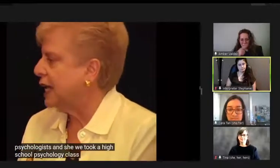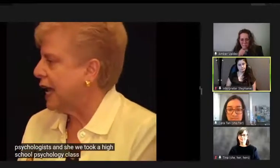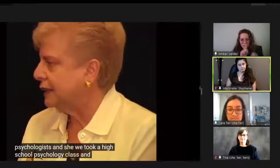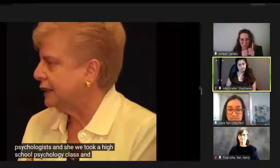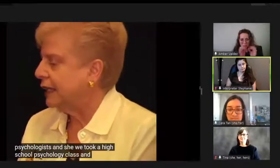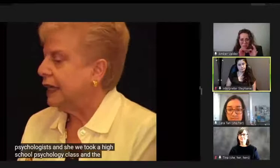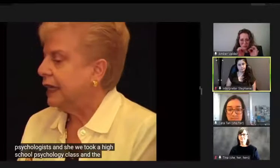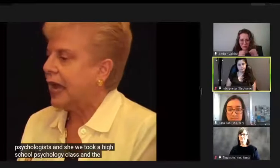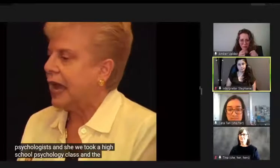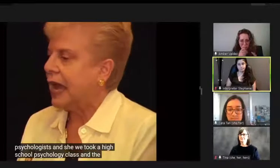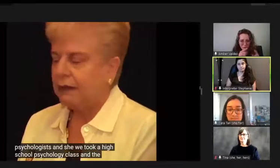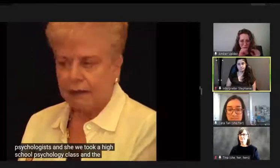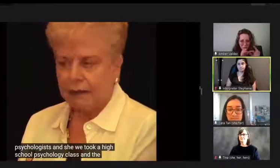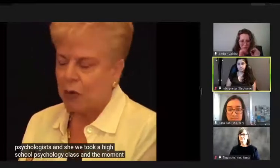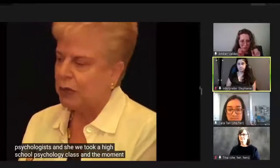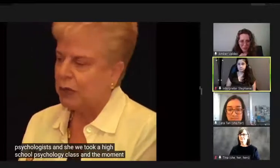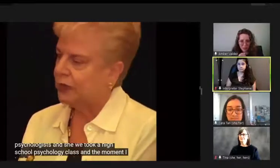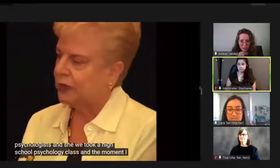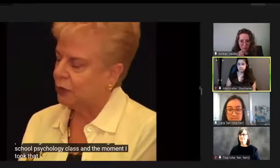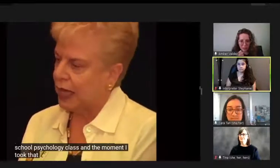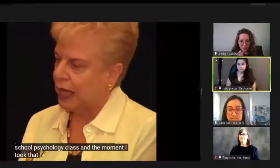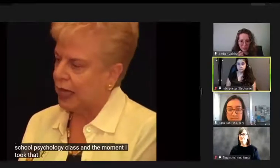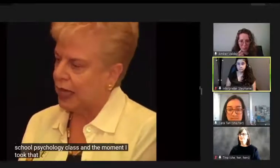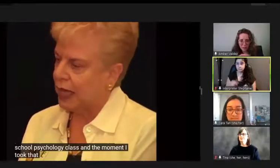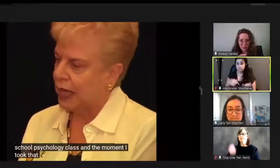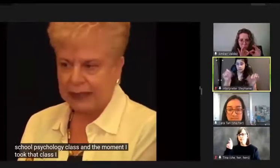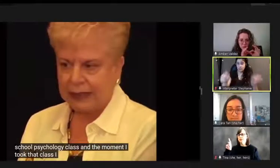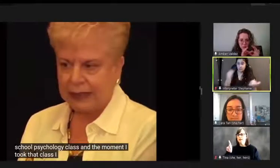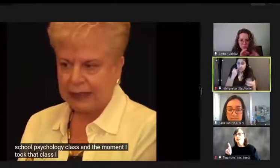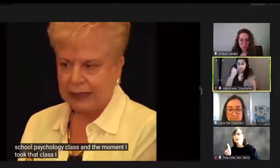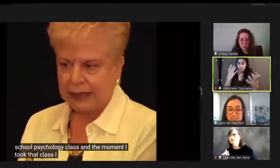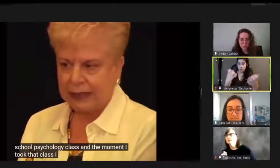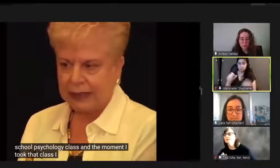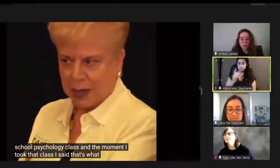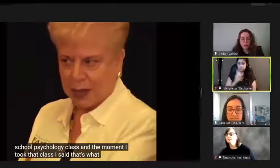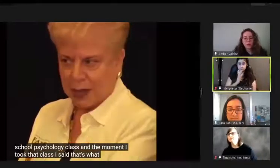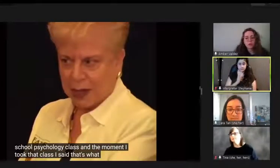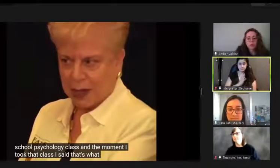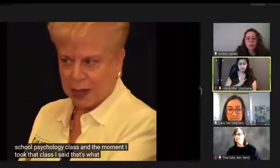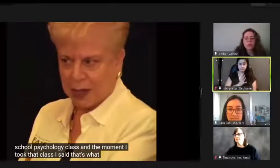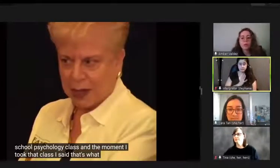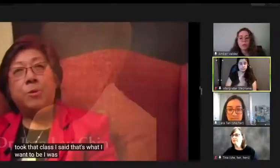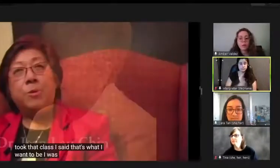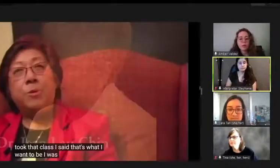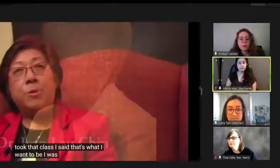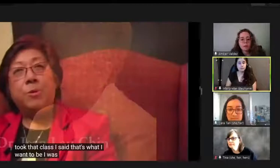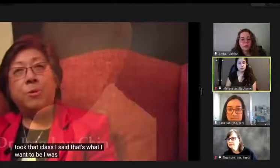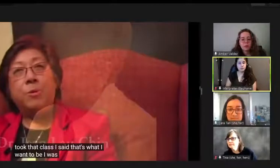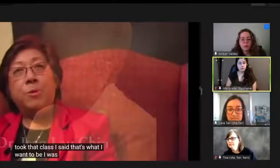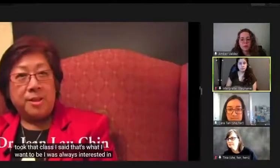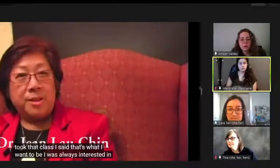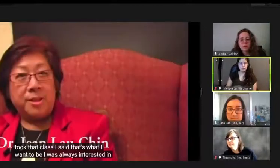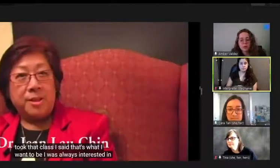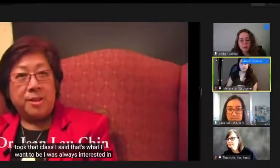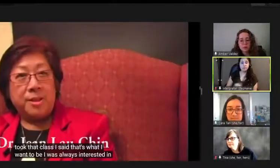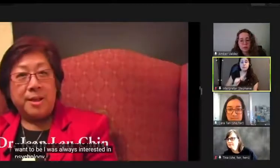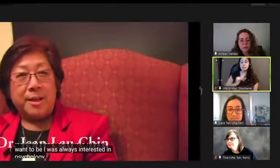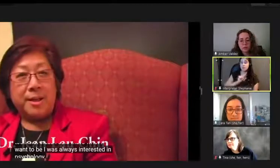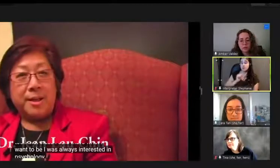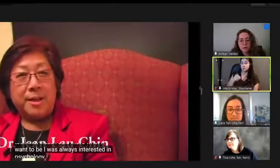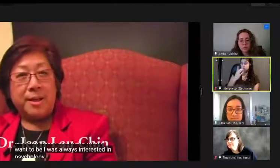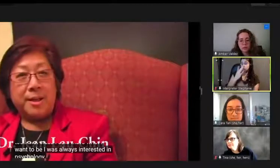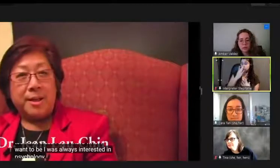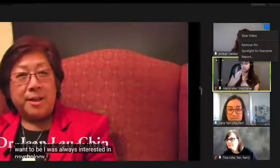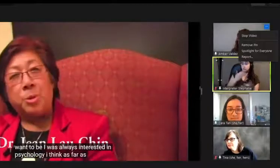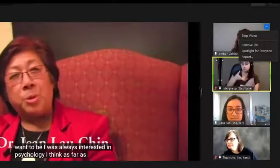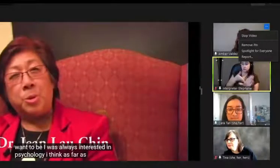psychology class. And the moment I took that class, I said, that's what I want to be. I was always interested in psychology, I